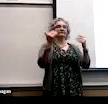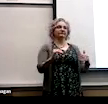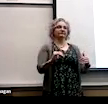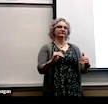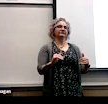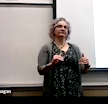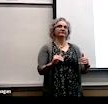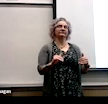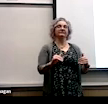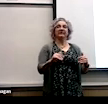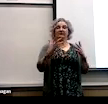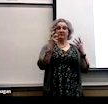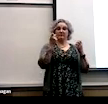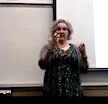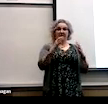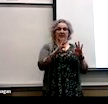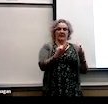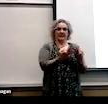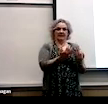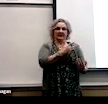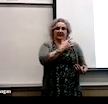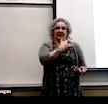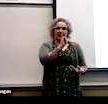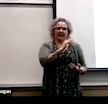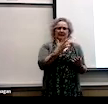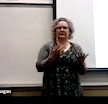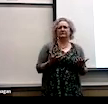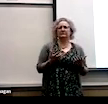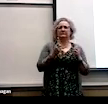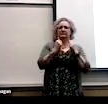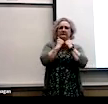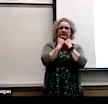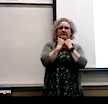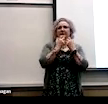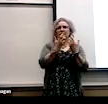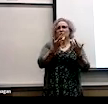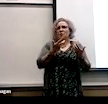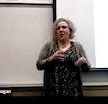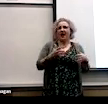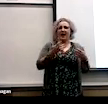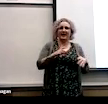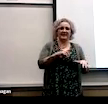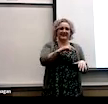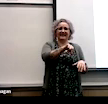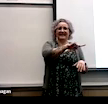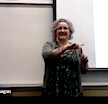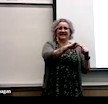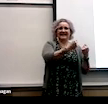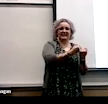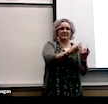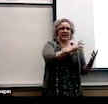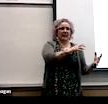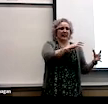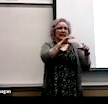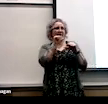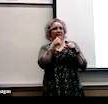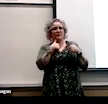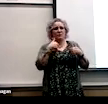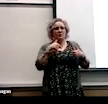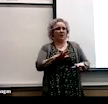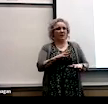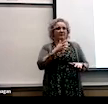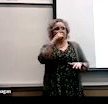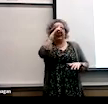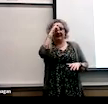pediatric team is real. This is a team that has supported them, kept them alive, peer-led for them all the way through, and it is